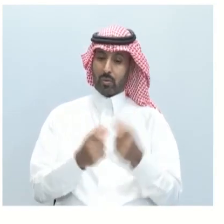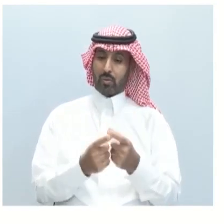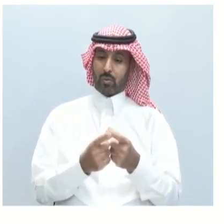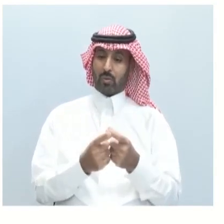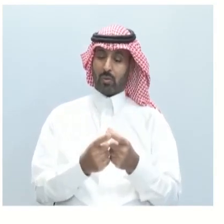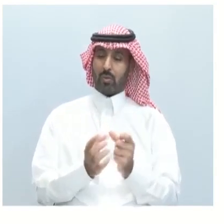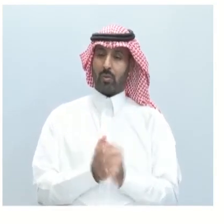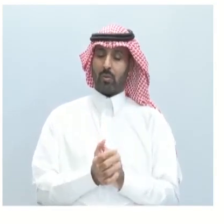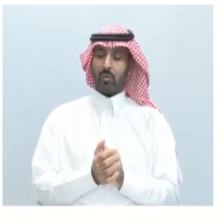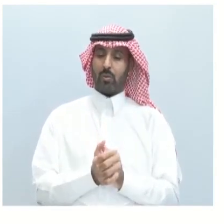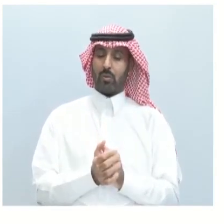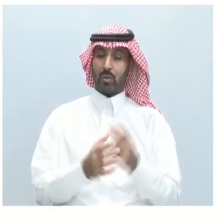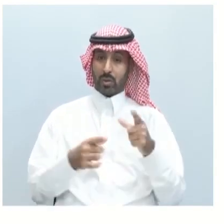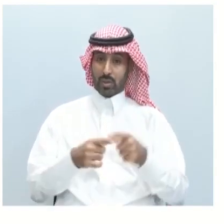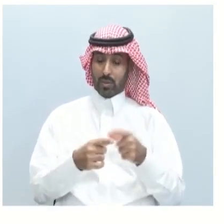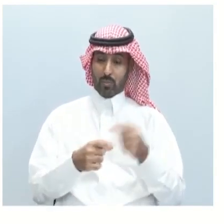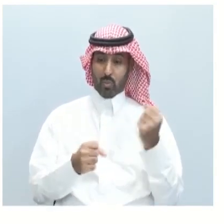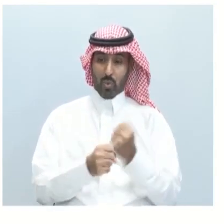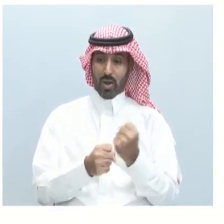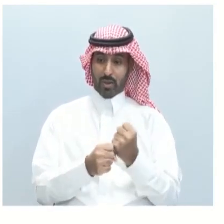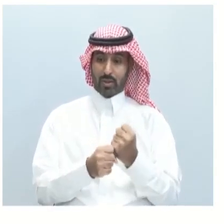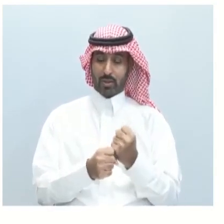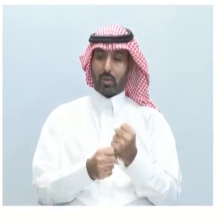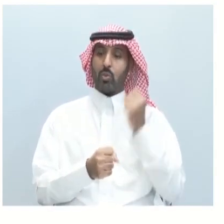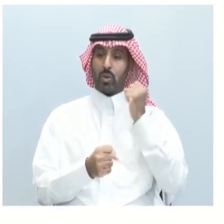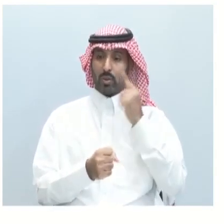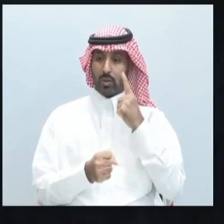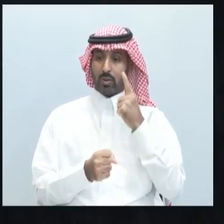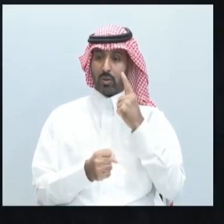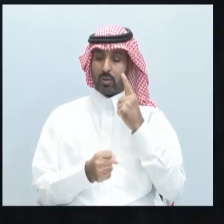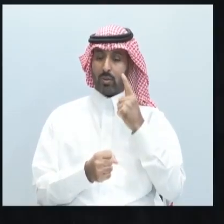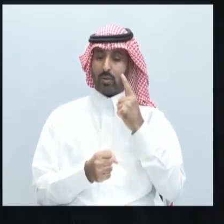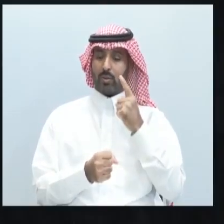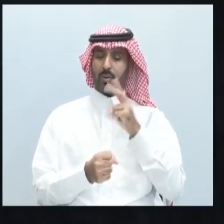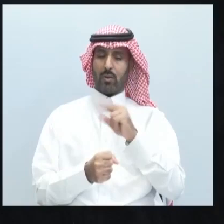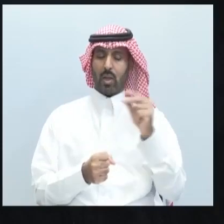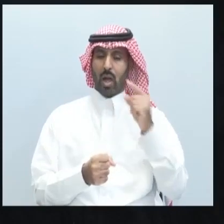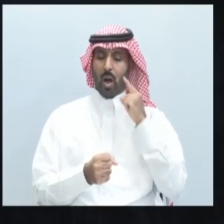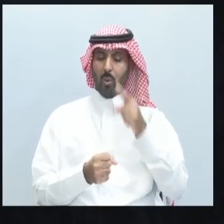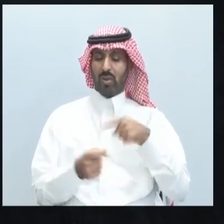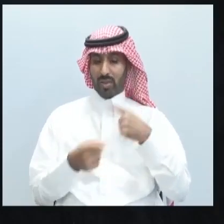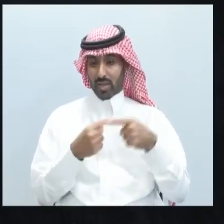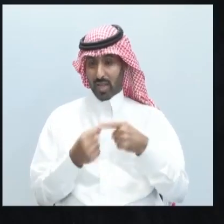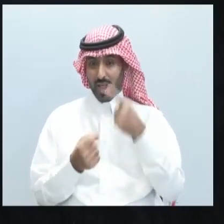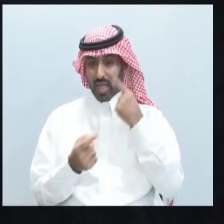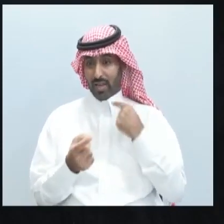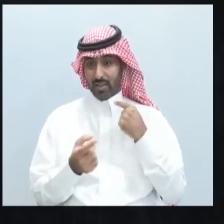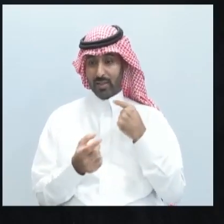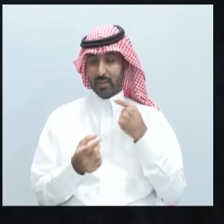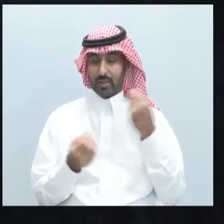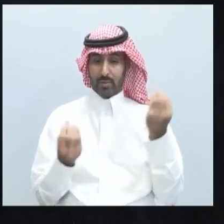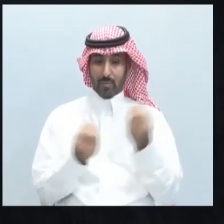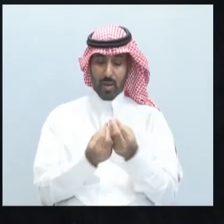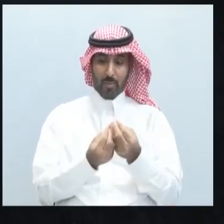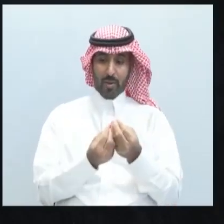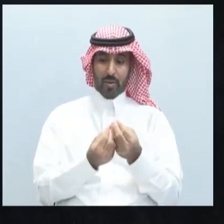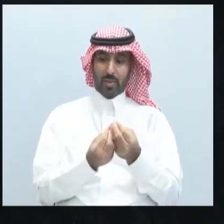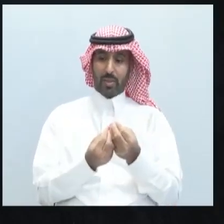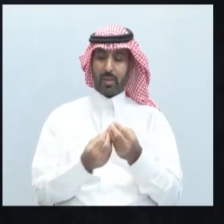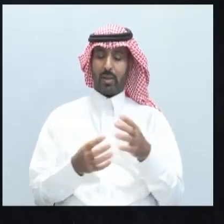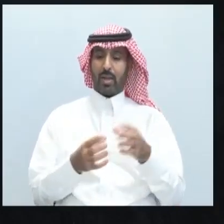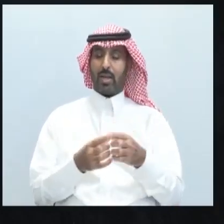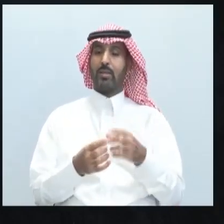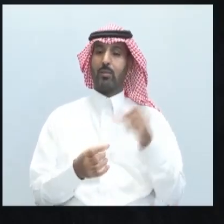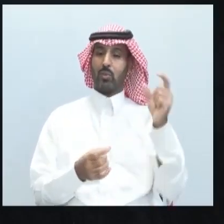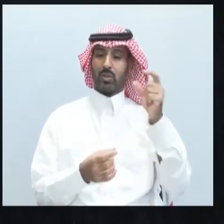basic idea of teamwork, we understand that it is something in our daily life together and of course as